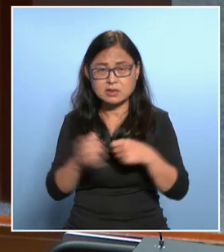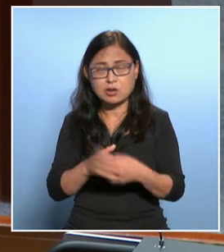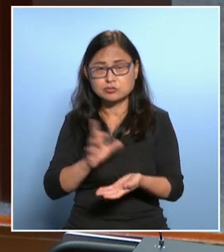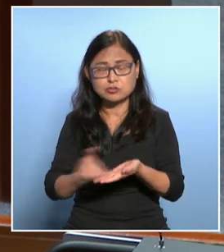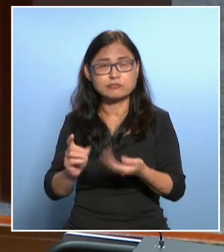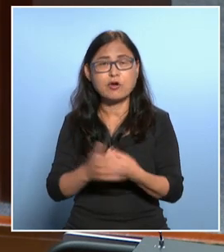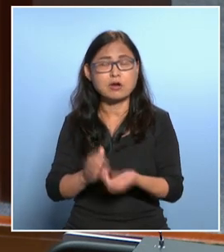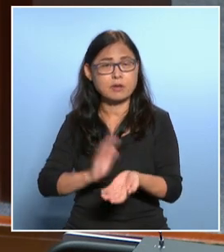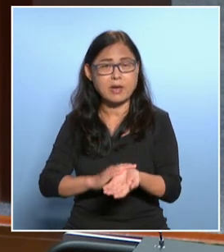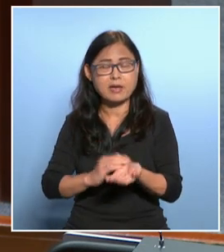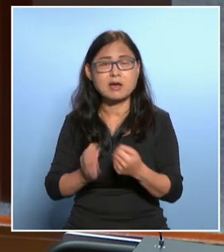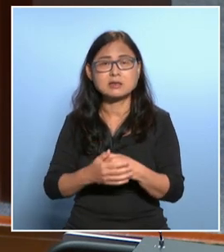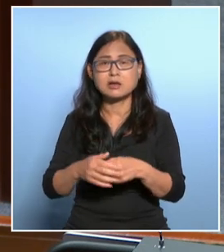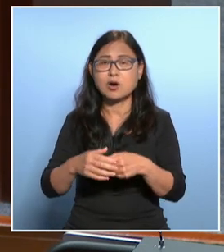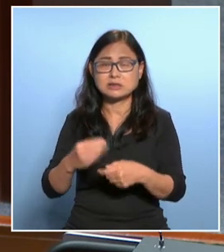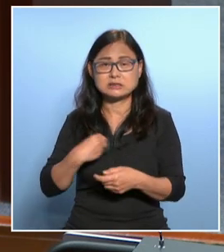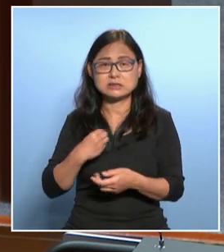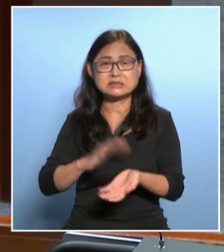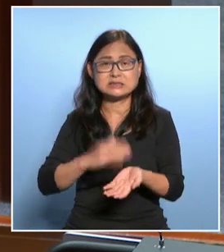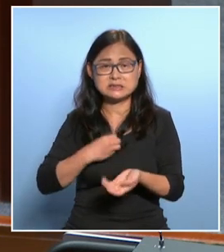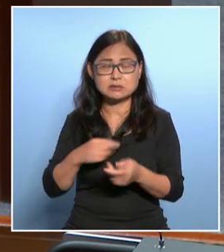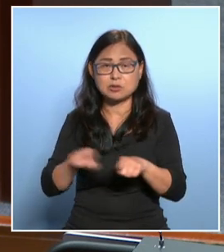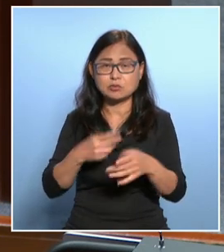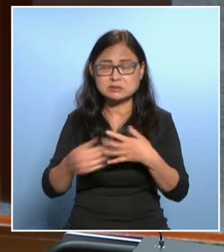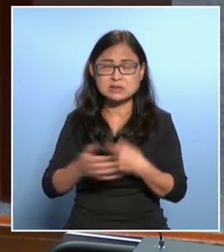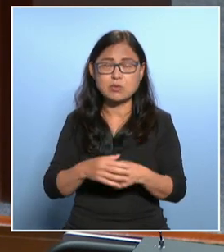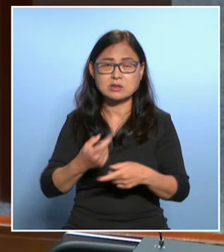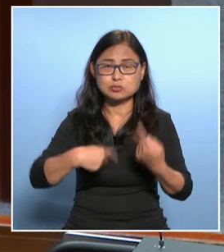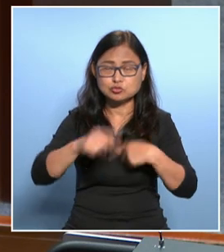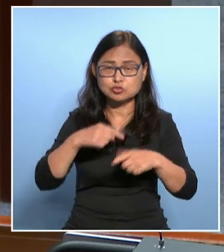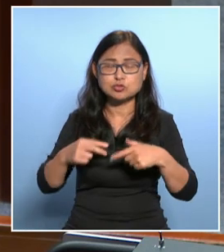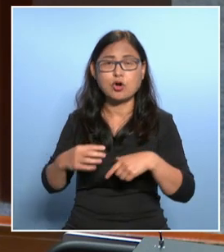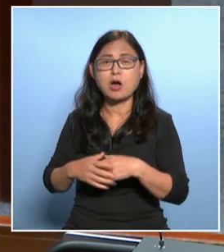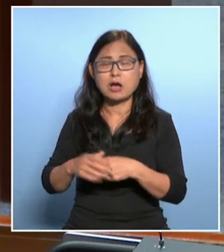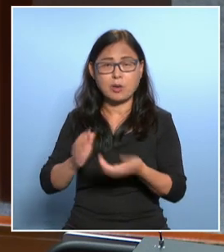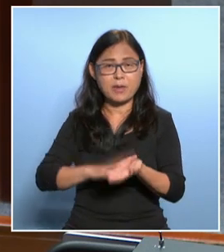And realistically, for SOPC,